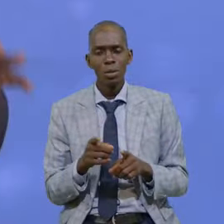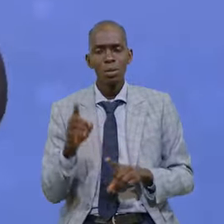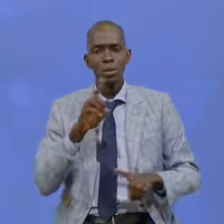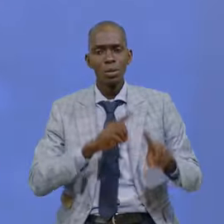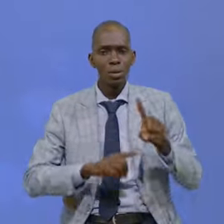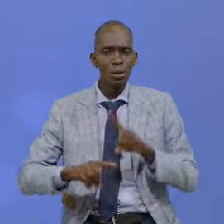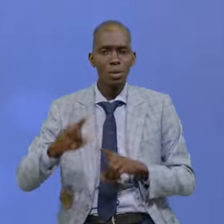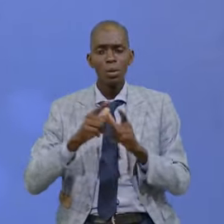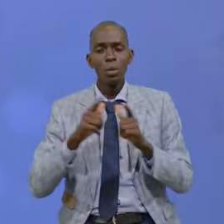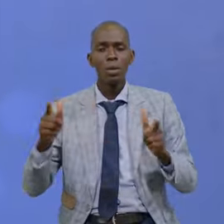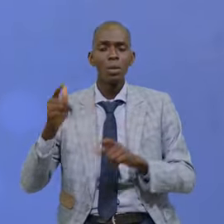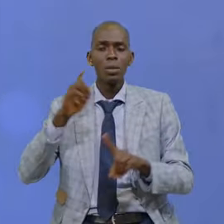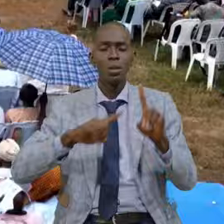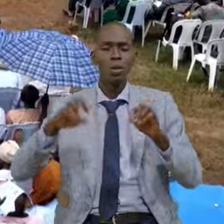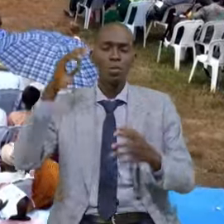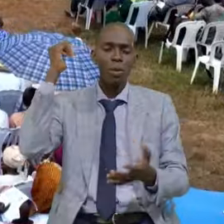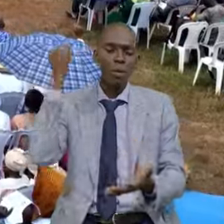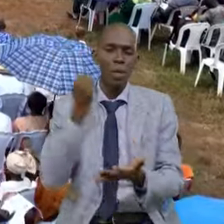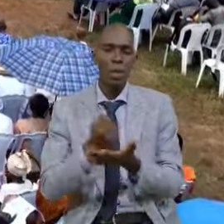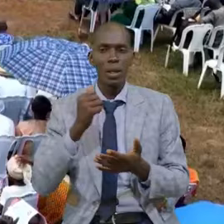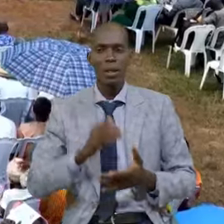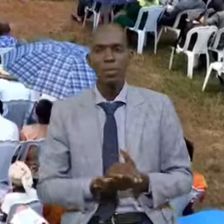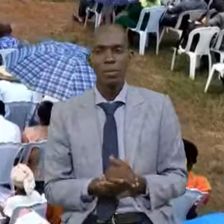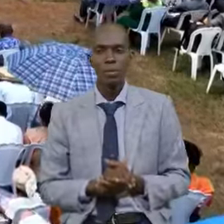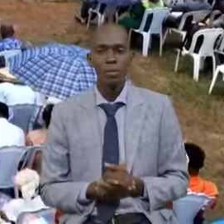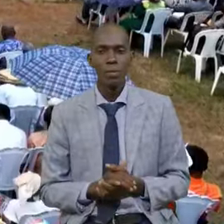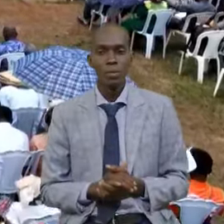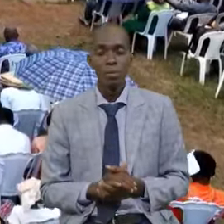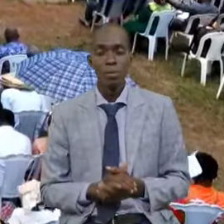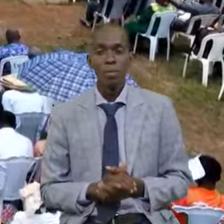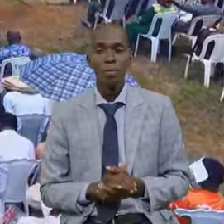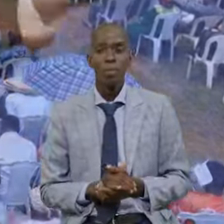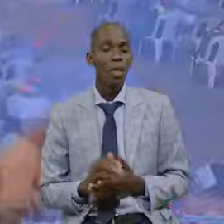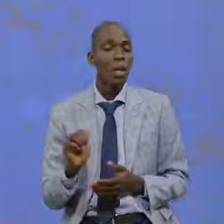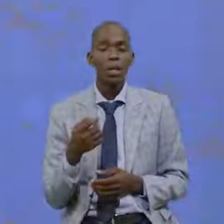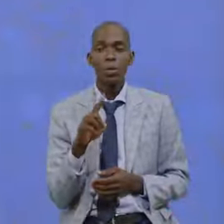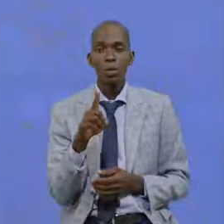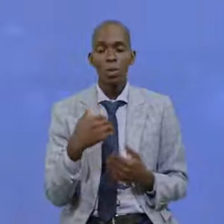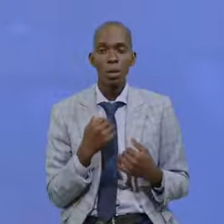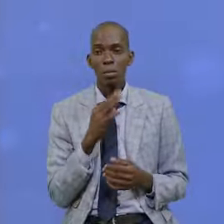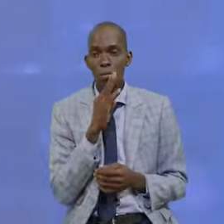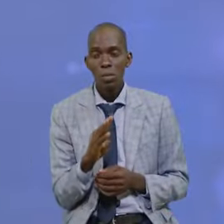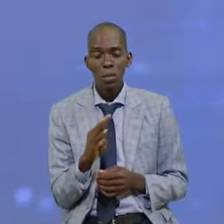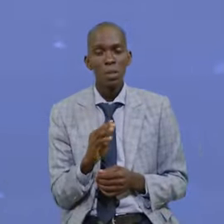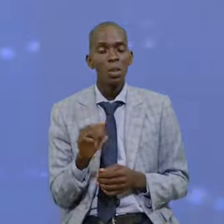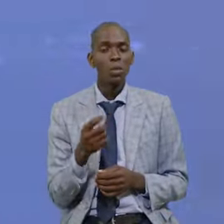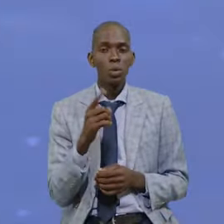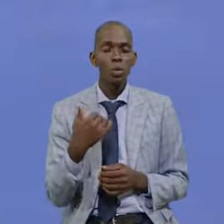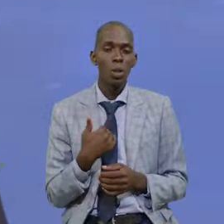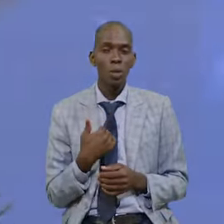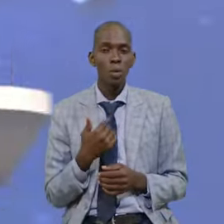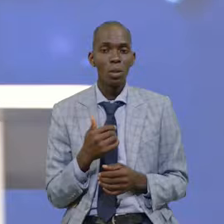location. Amen. Wherever you have been, wherever you have gone,